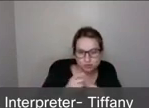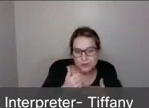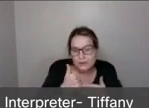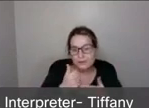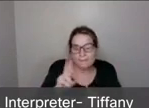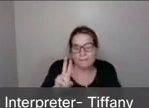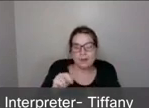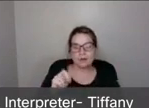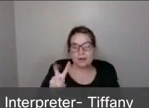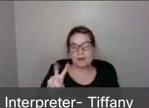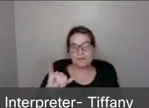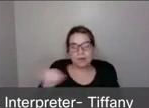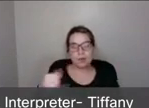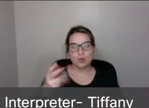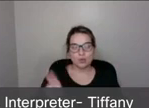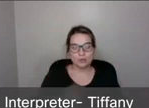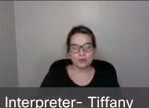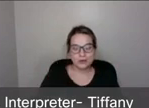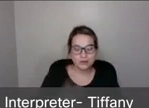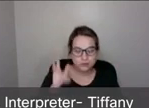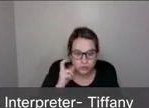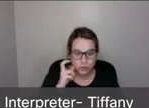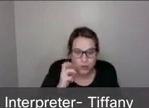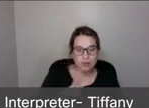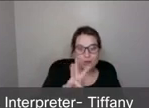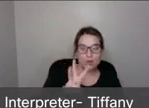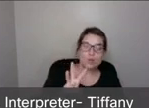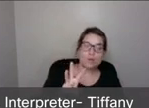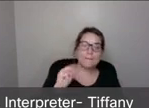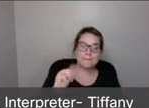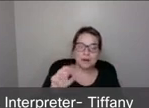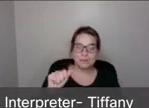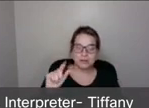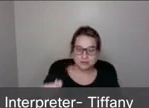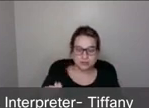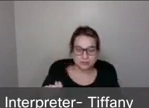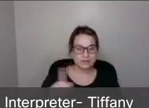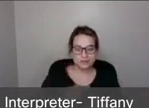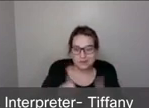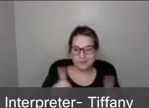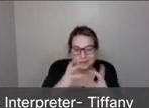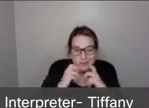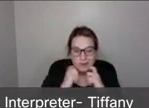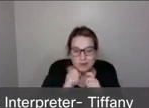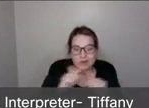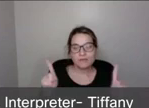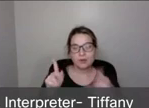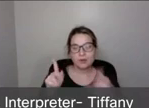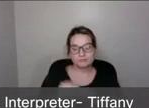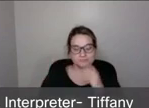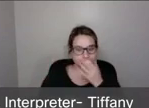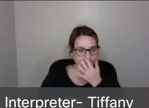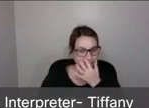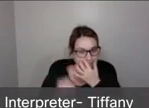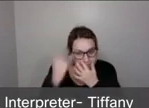Navajo Nation be heard as well as the White Mountain Apache tribe be heard? Because they have different values and different principles, but yet